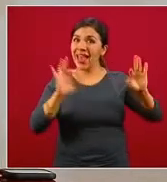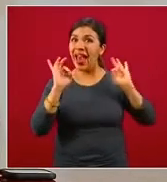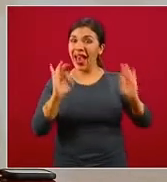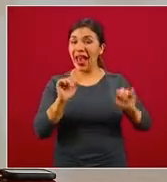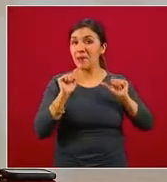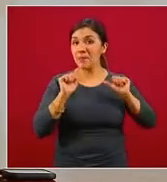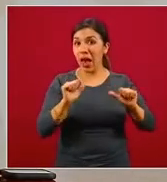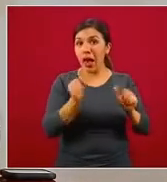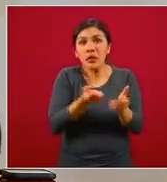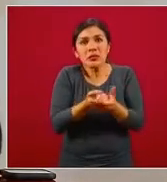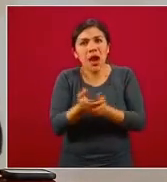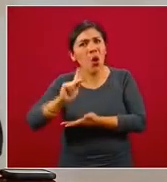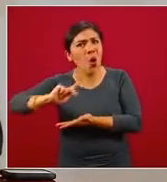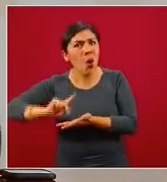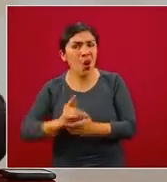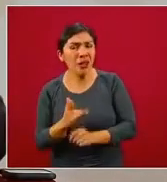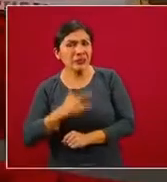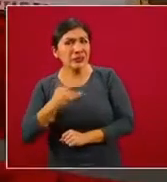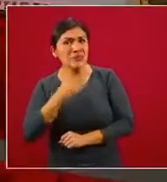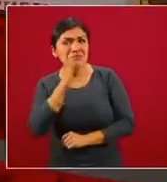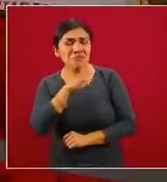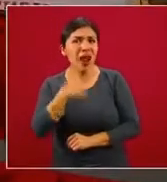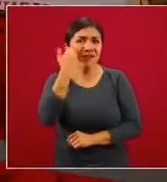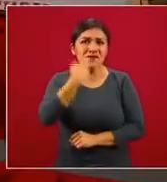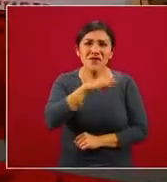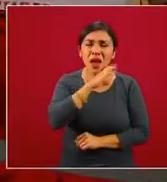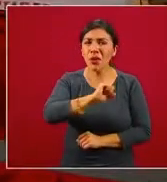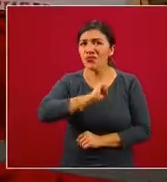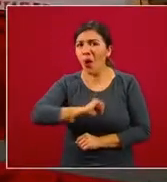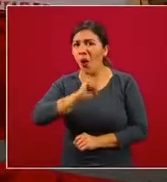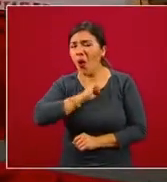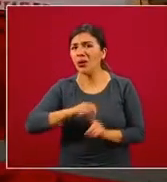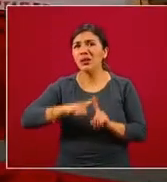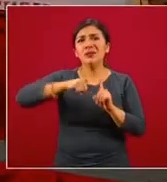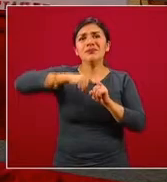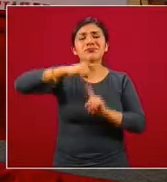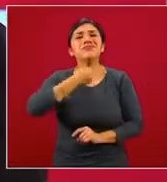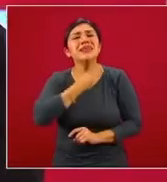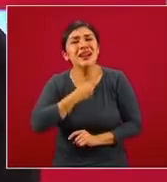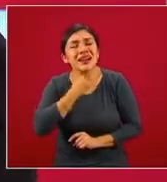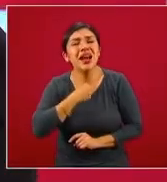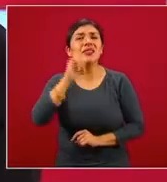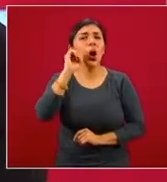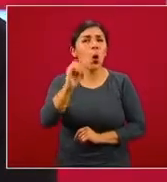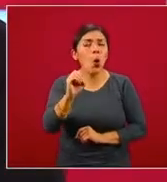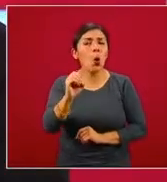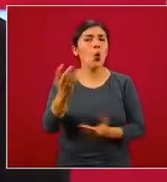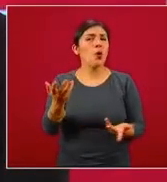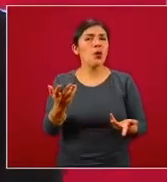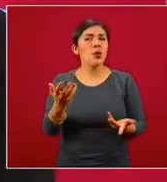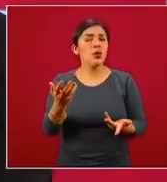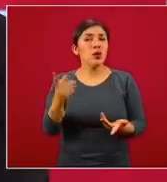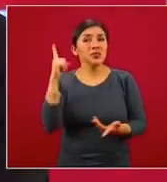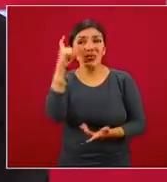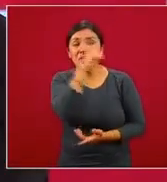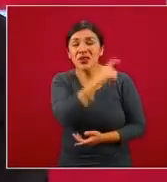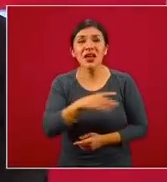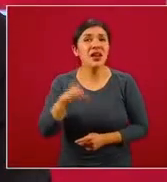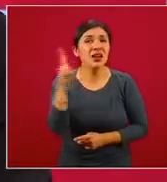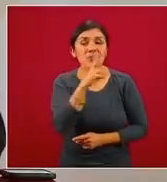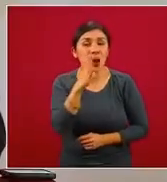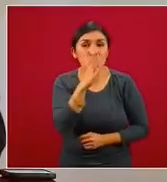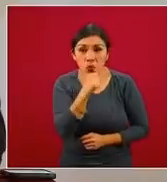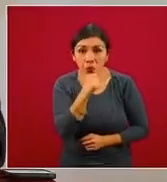Remember, if after you're discharged, you start presenting again symptoms like